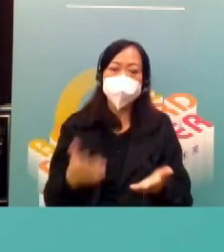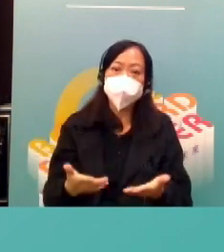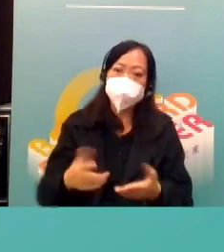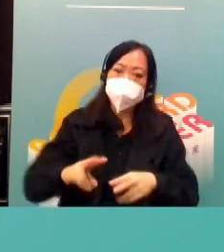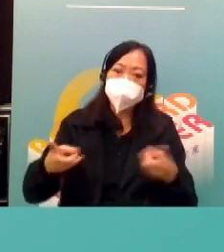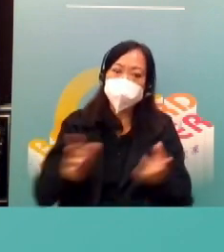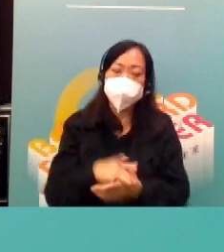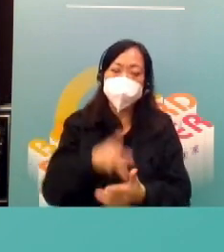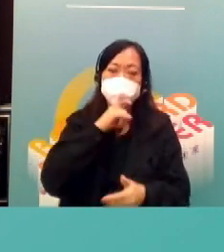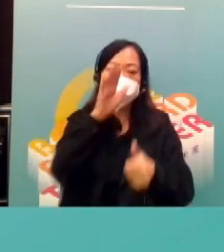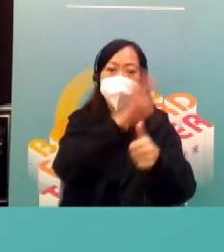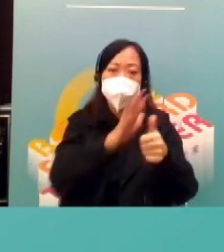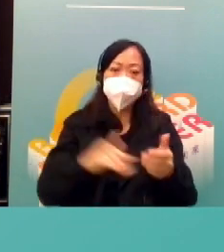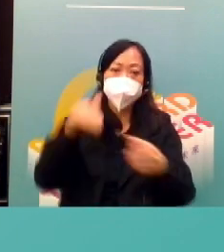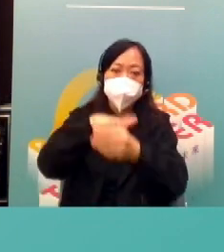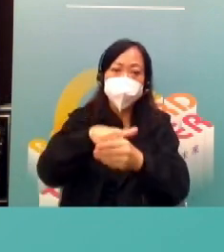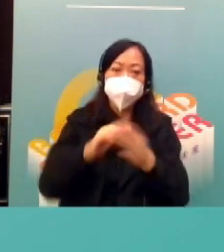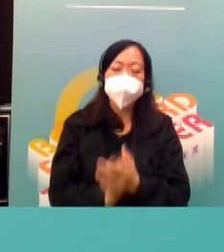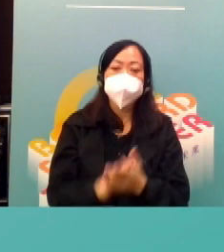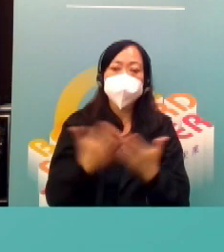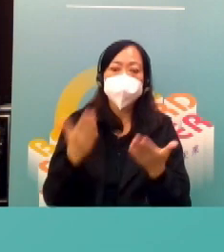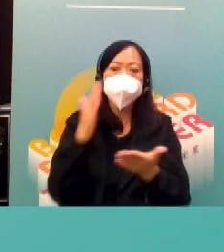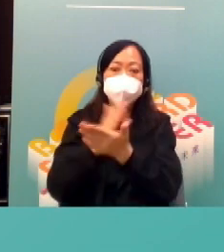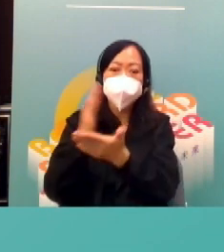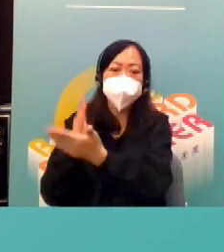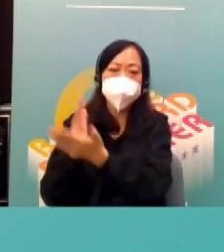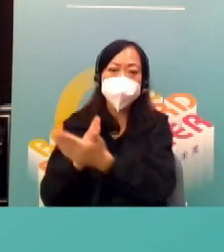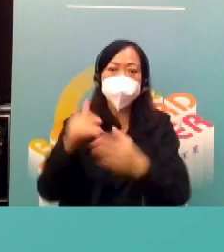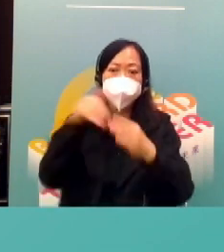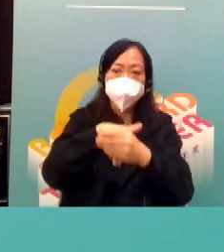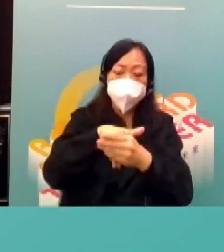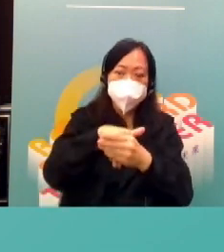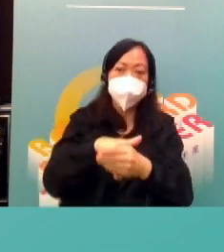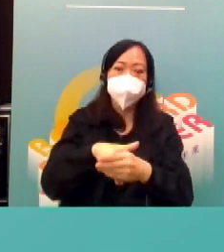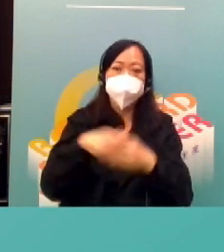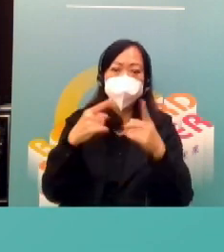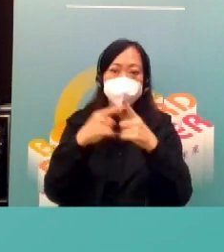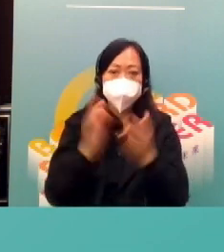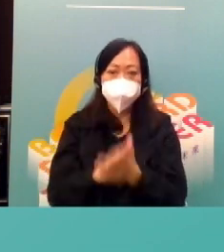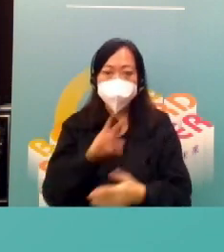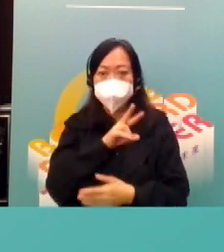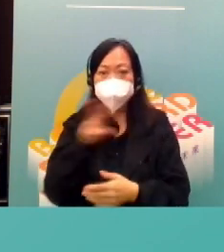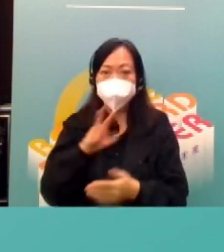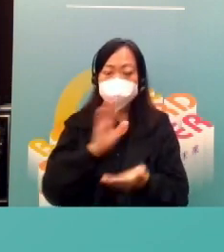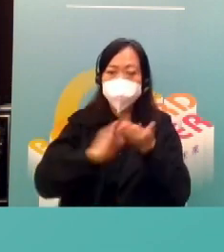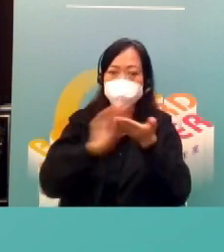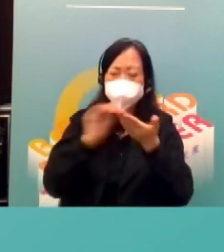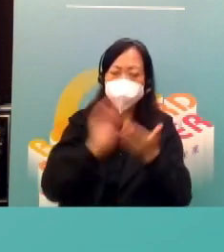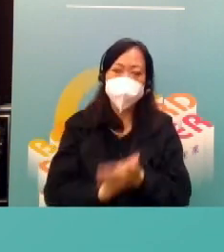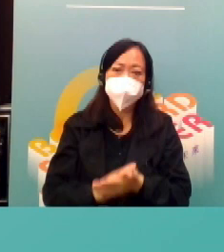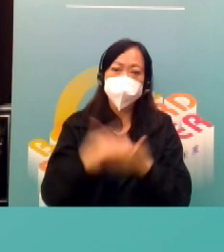all across an asset owner's entire portfolio. What is clear that is the growth in the global impact investment sector